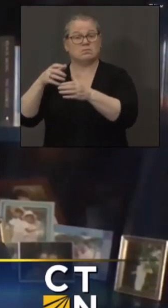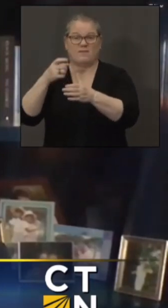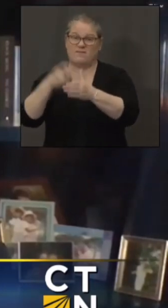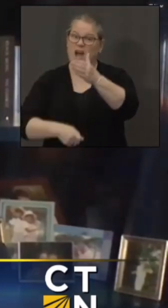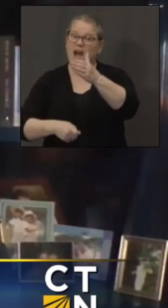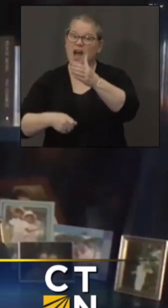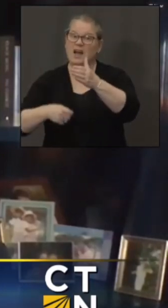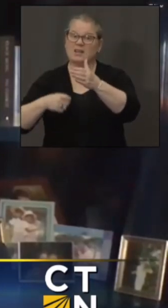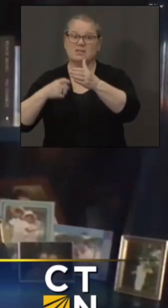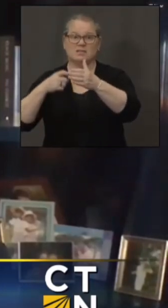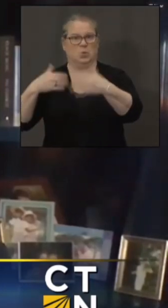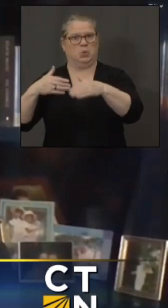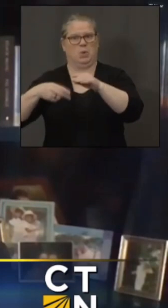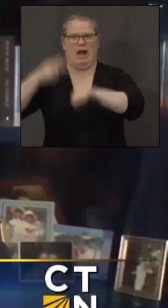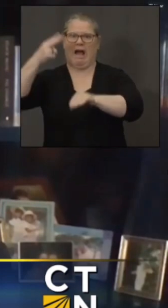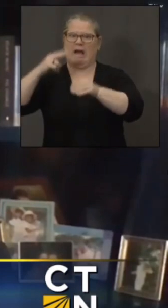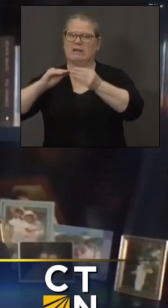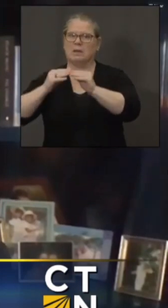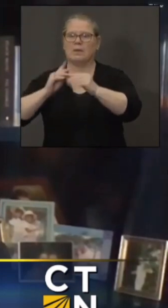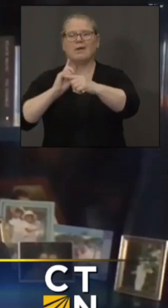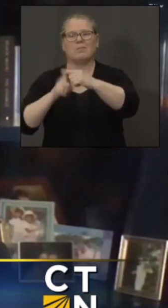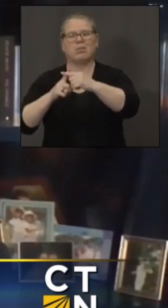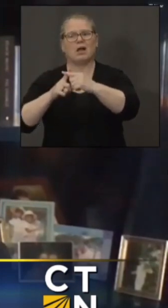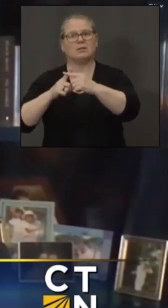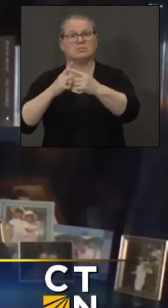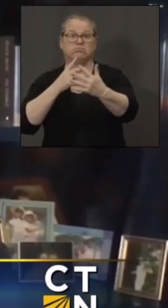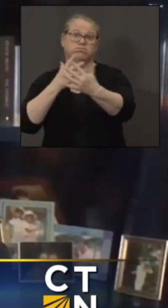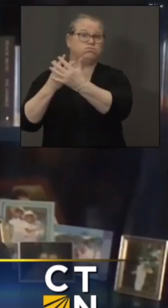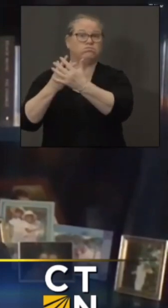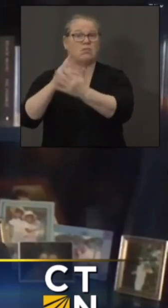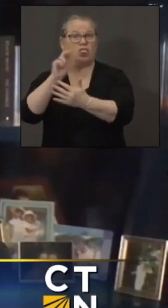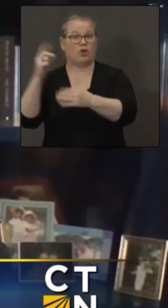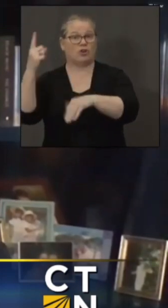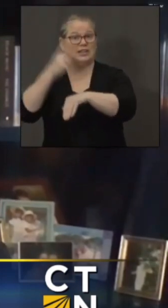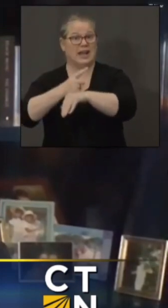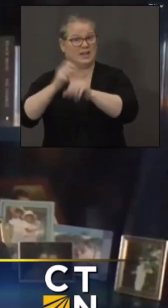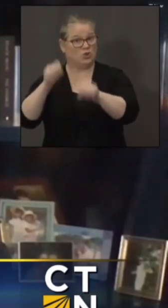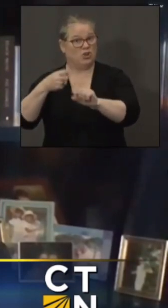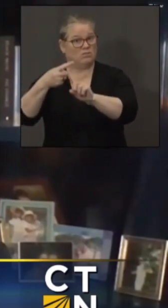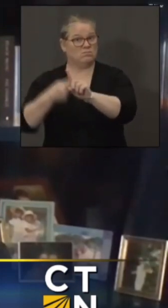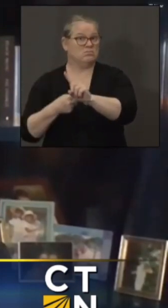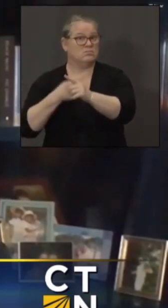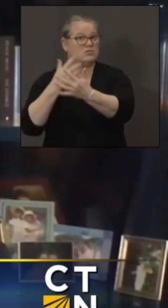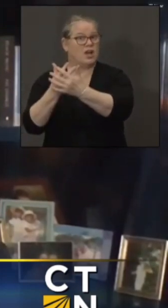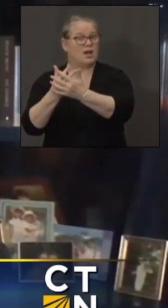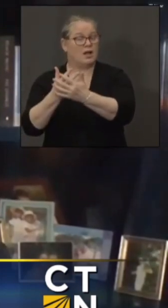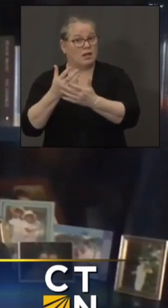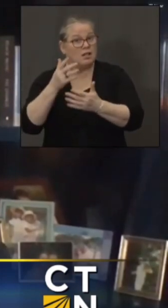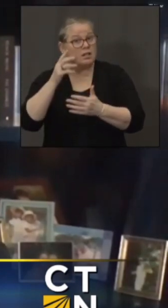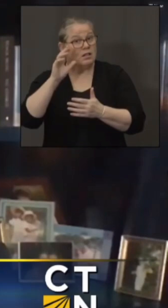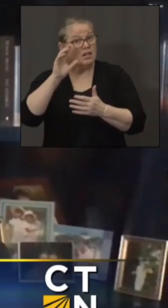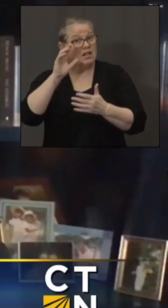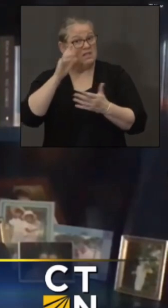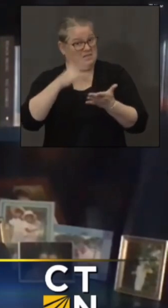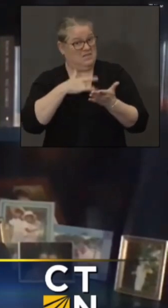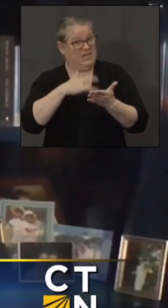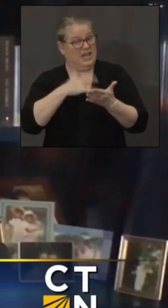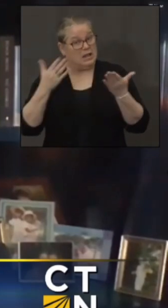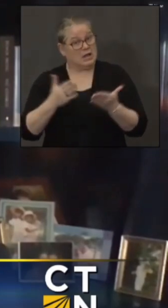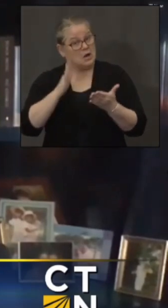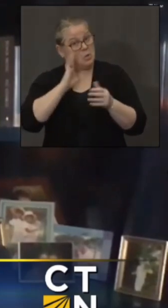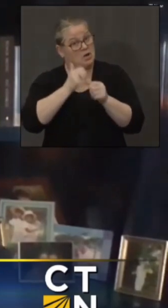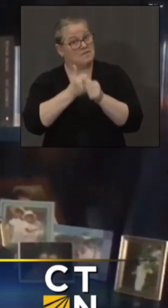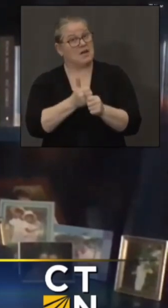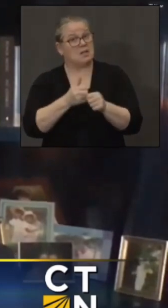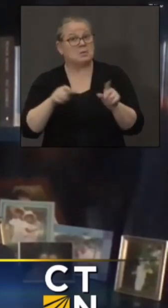you subscribe to this sort of approach, Governor, or anybody on the dais, if you will,